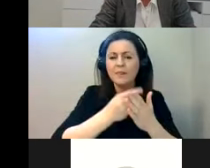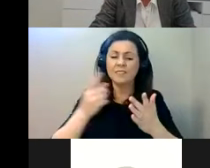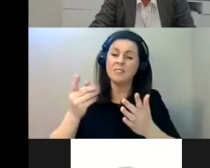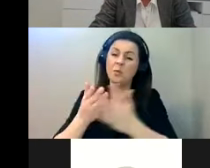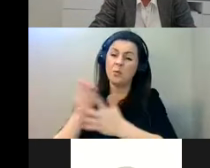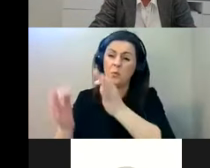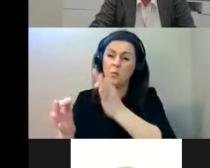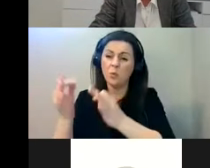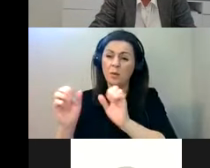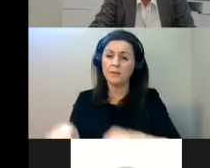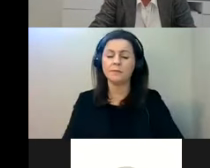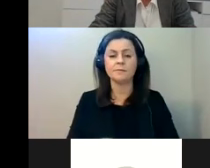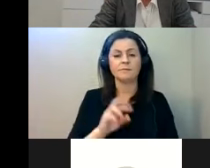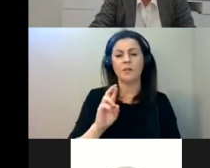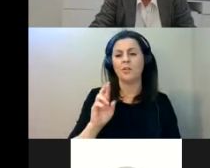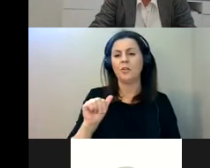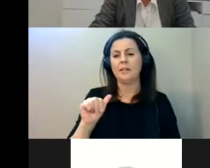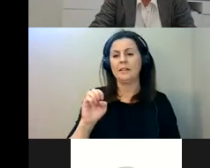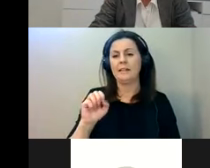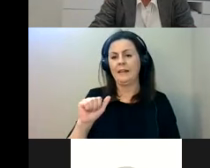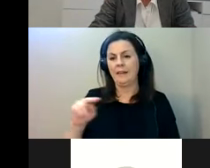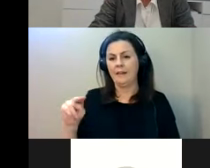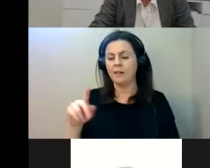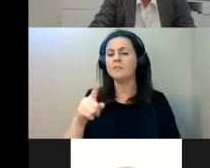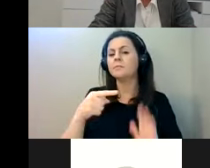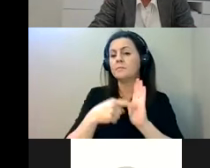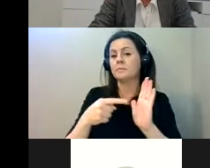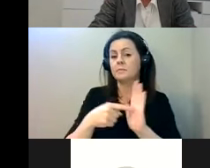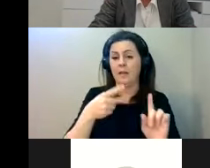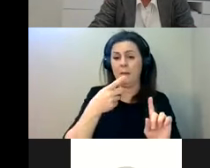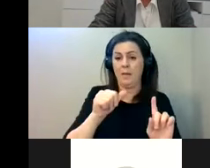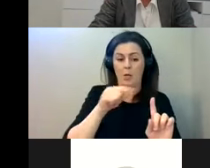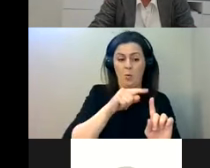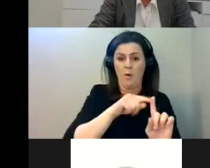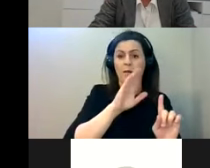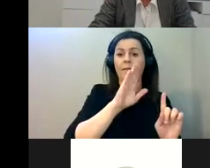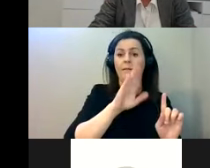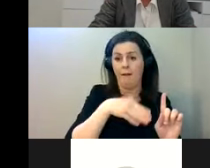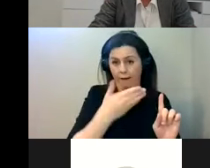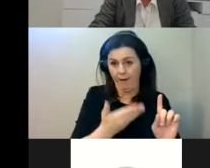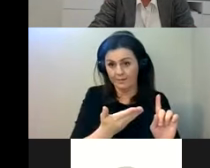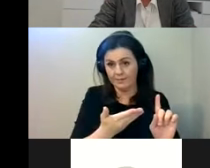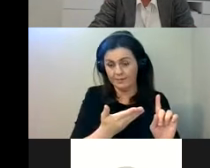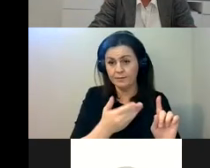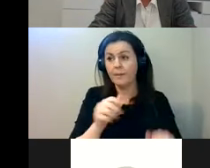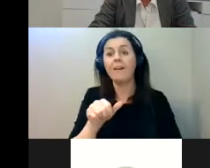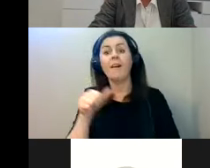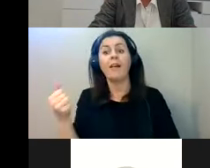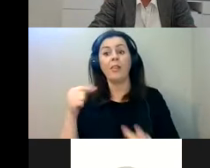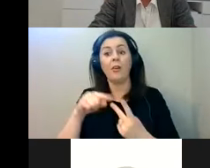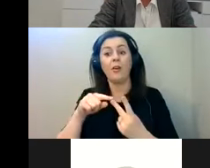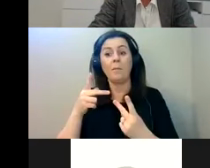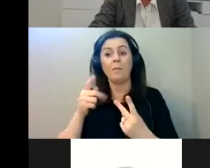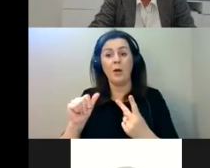Here's another question. So what if a POA passes away and the other person who shares POA is incapacitated or is